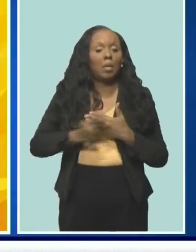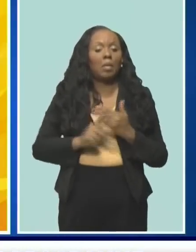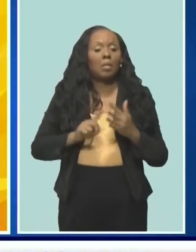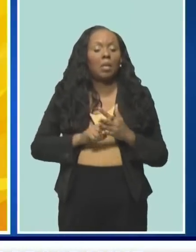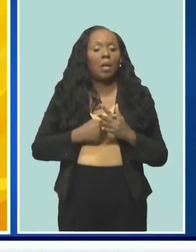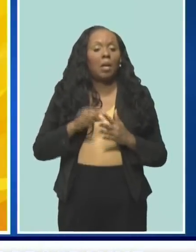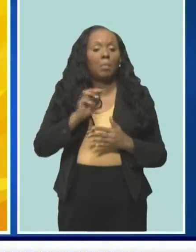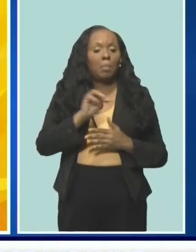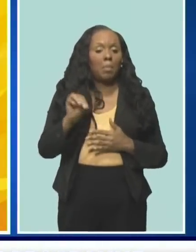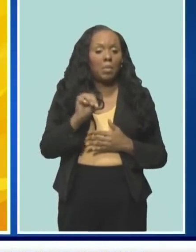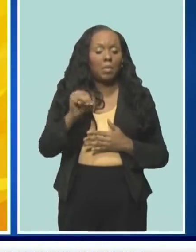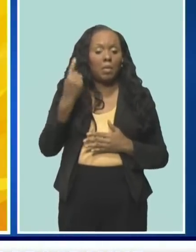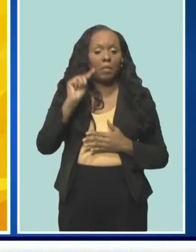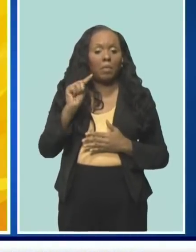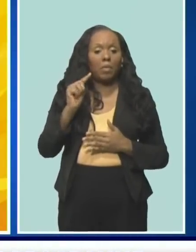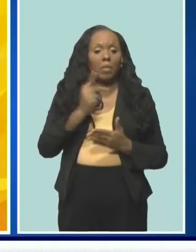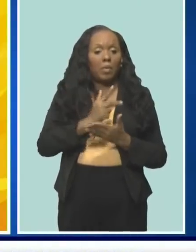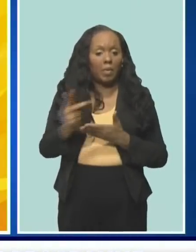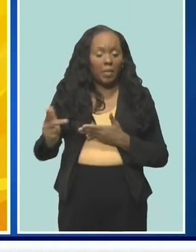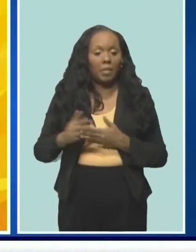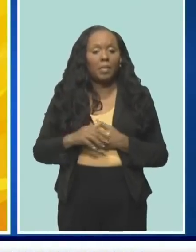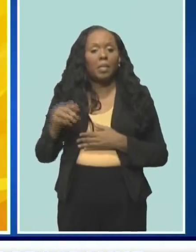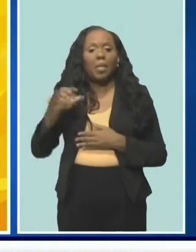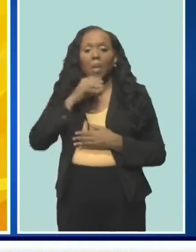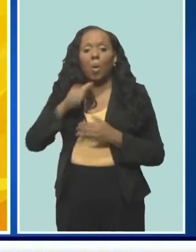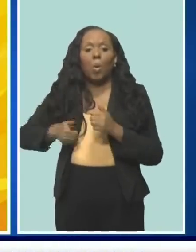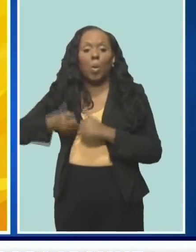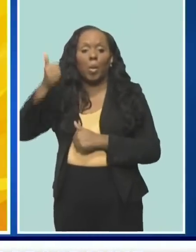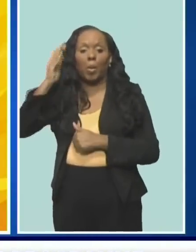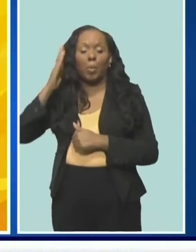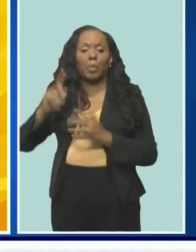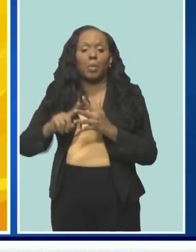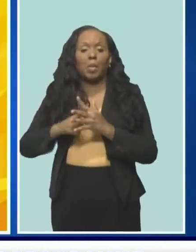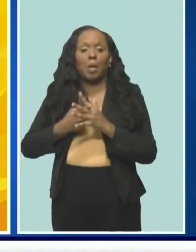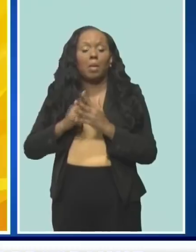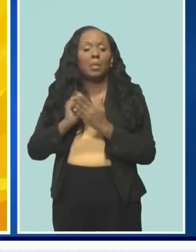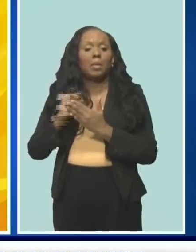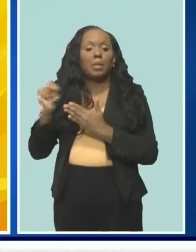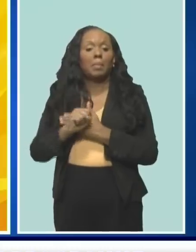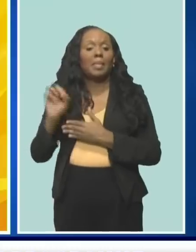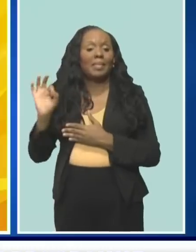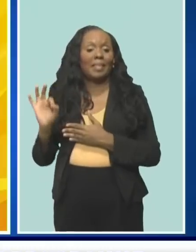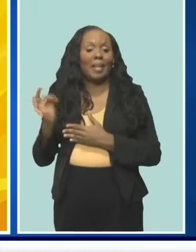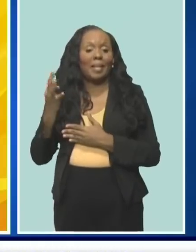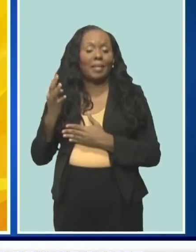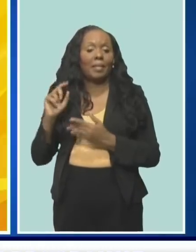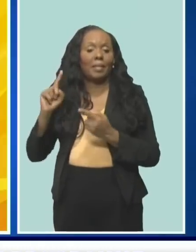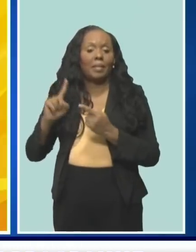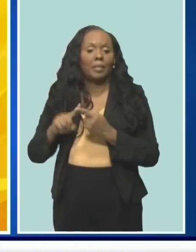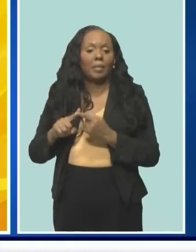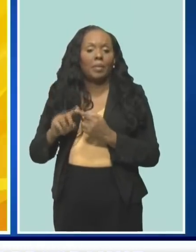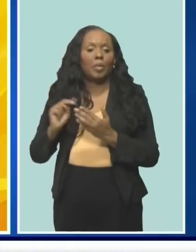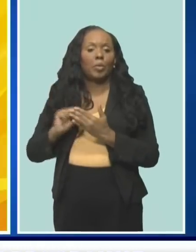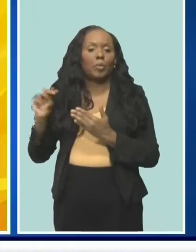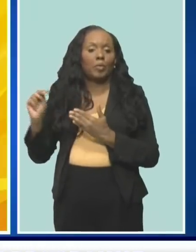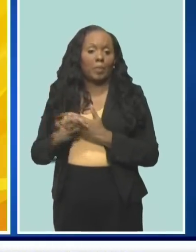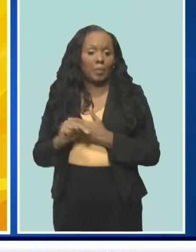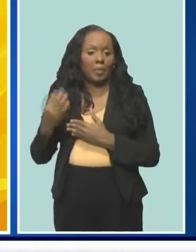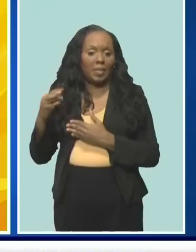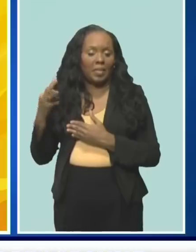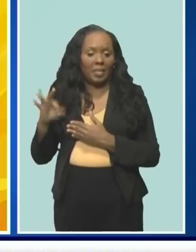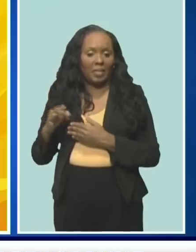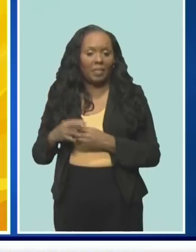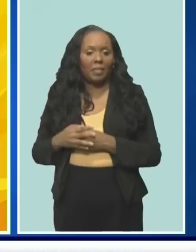run for 3 weeks. The Masters will get underway on the 9th of September and will end on November the 19th. Speaking on Morning